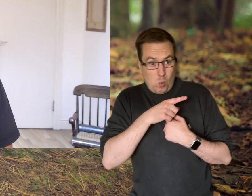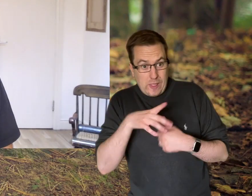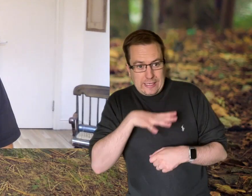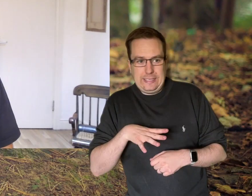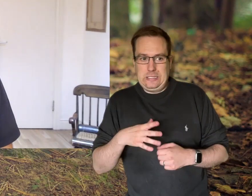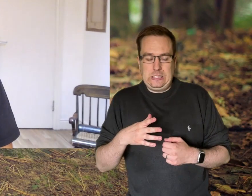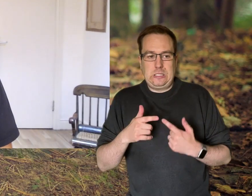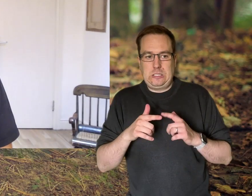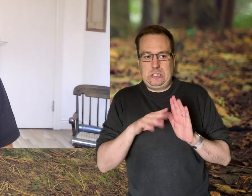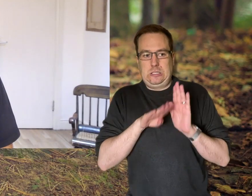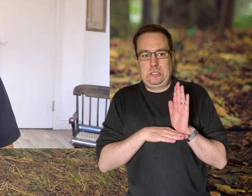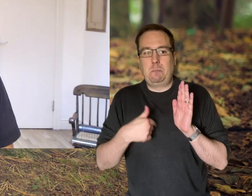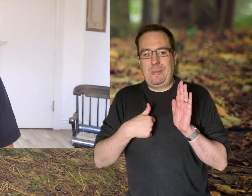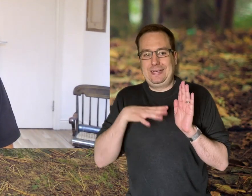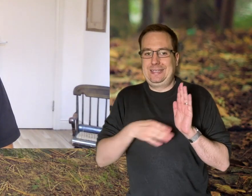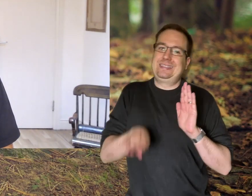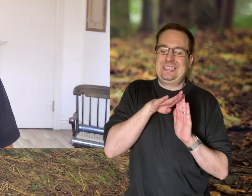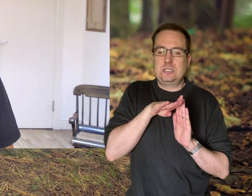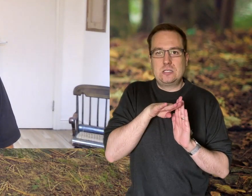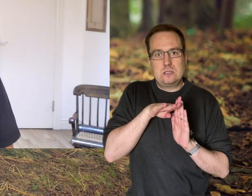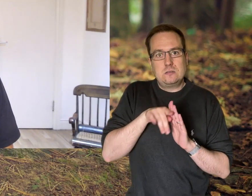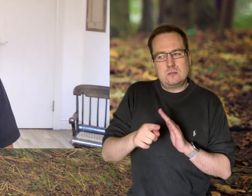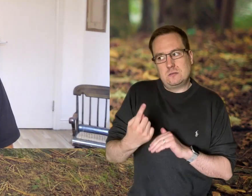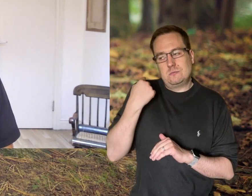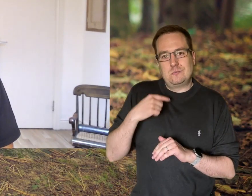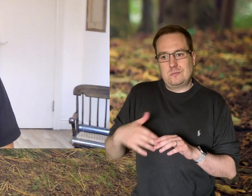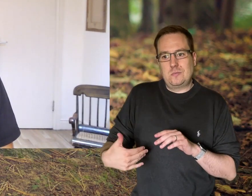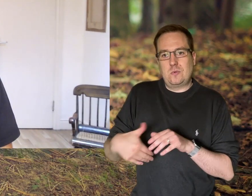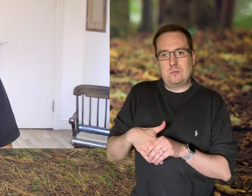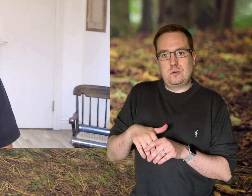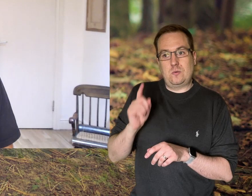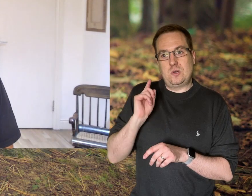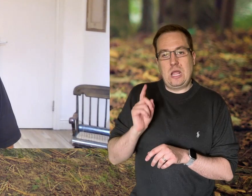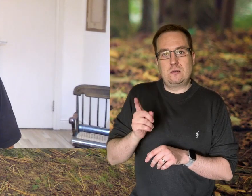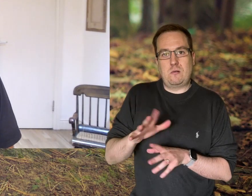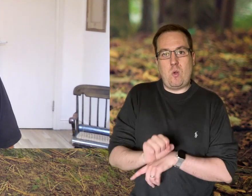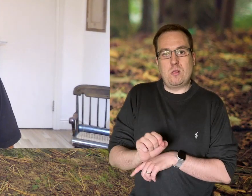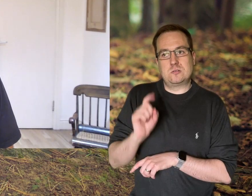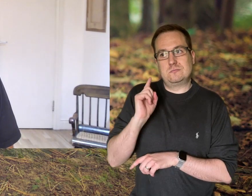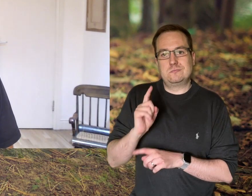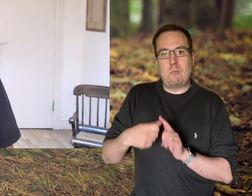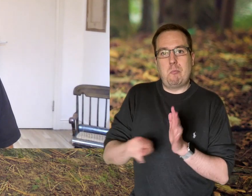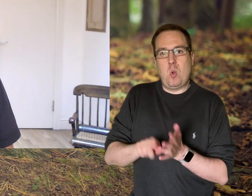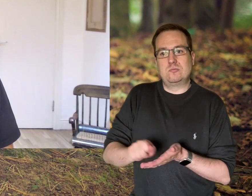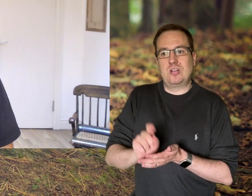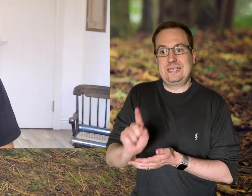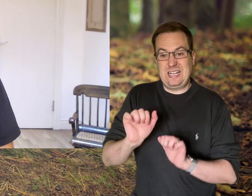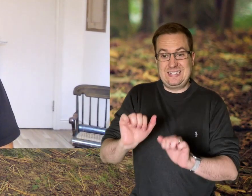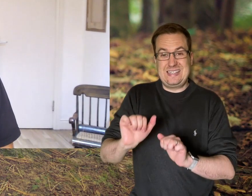own. But you can see how in the culture that Paul was writing to, it was the very foundation of their